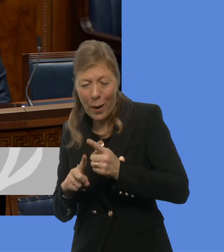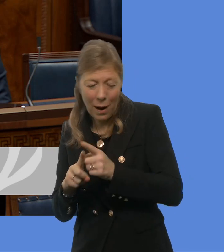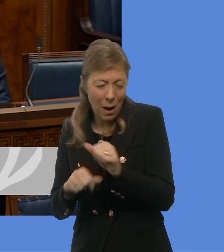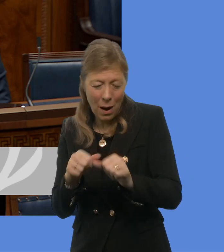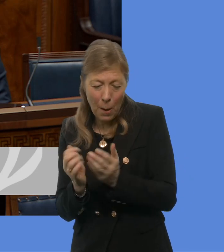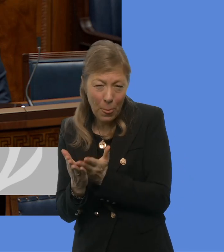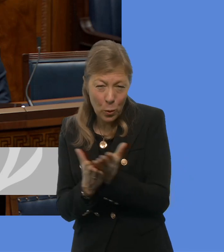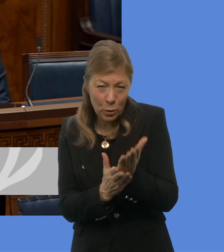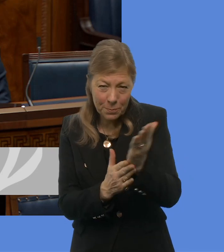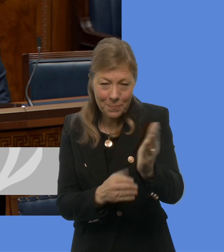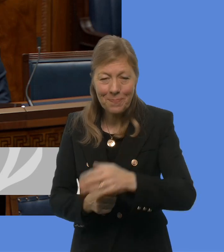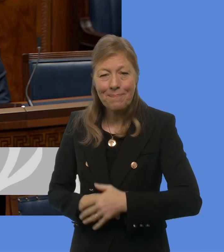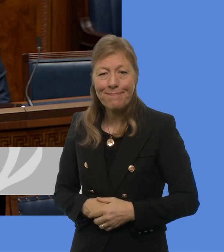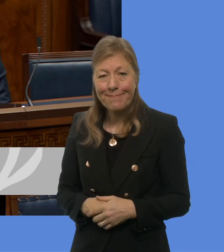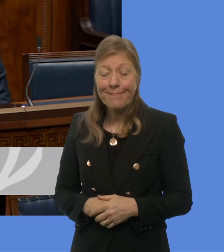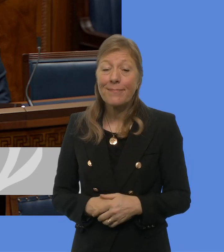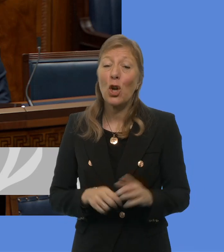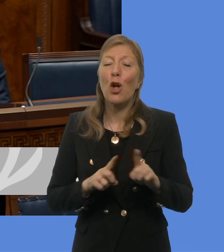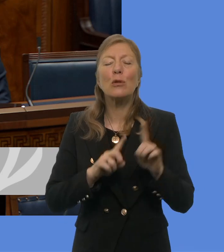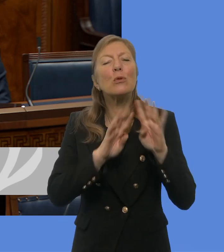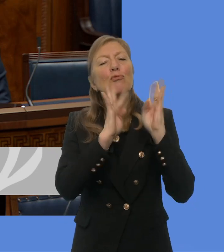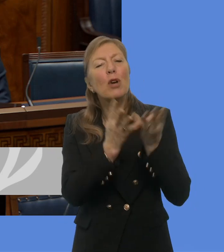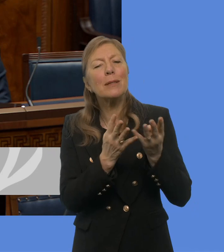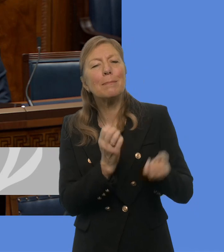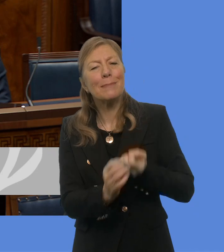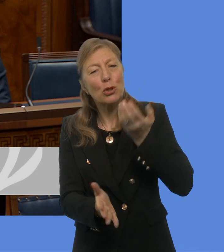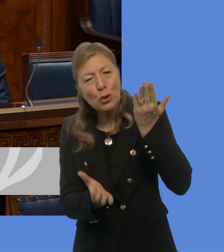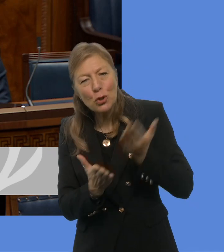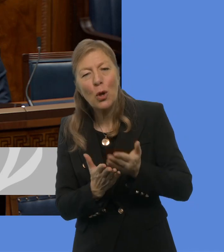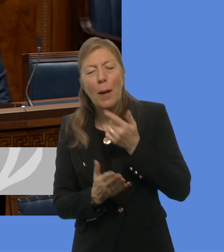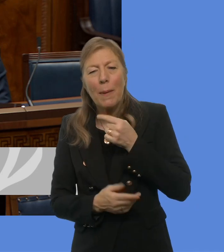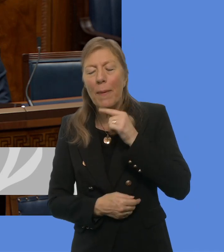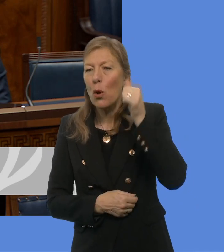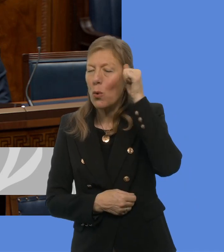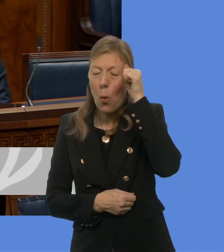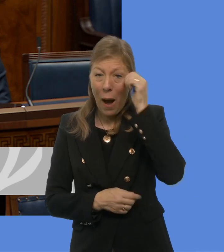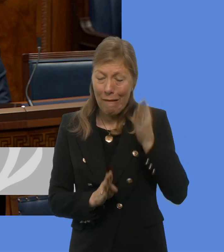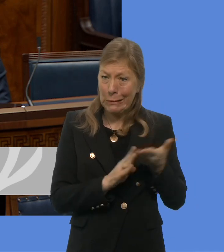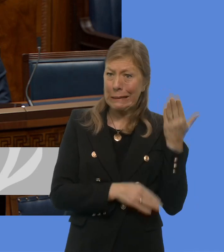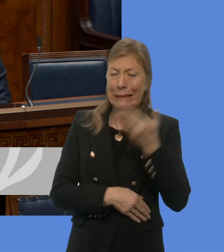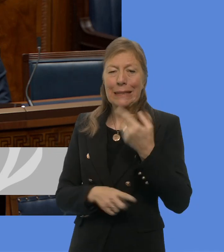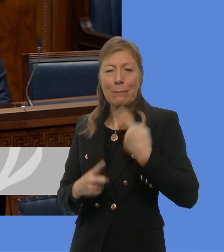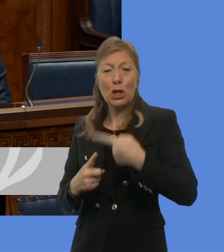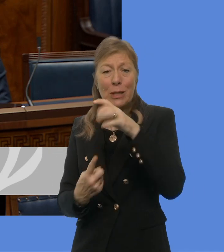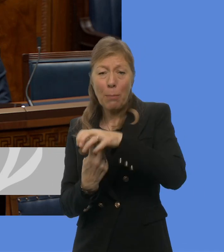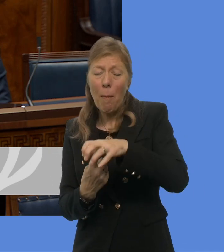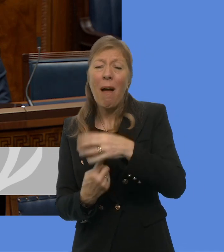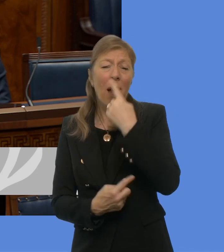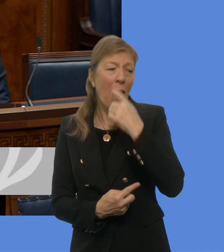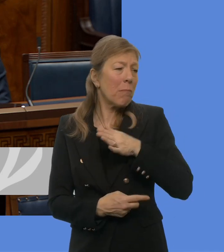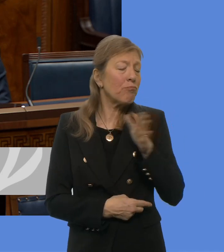the development of pathways that provide direct access for ambulance services to services as an alternative to conveyance to ED